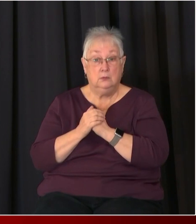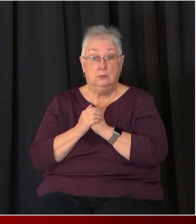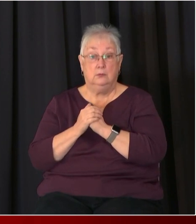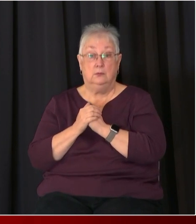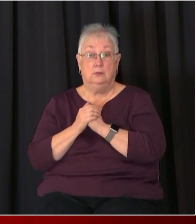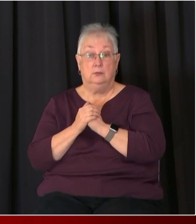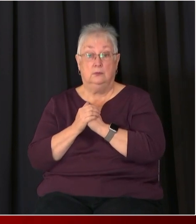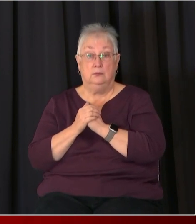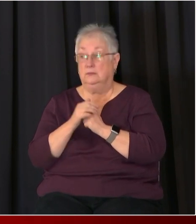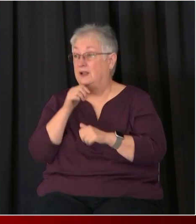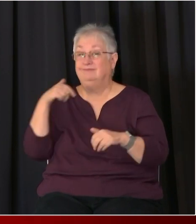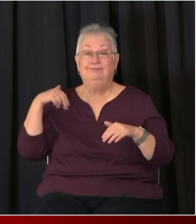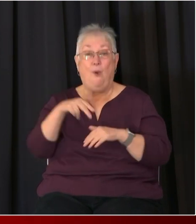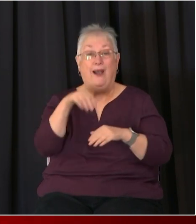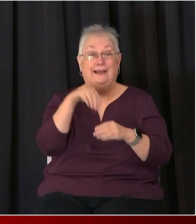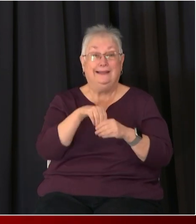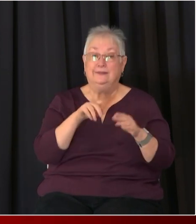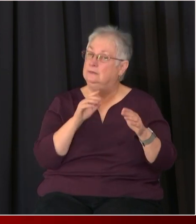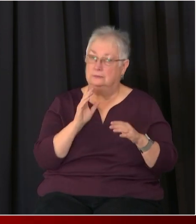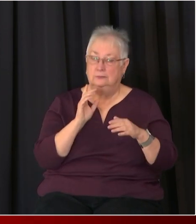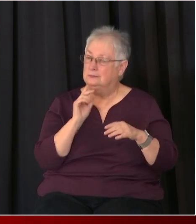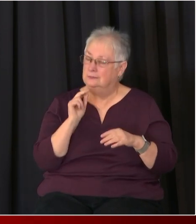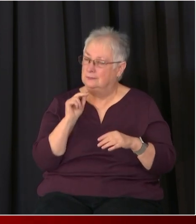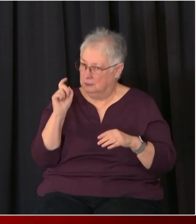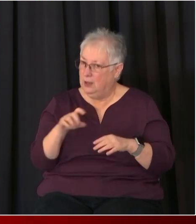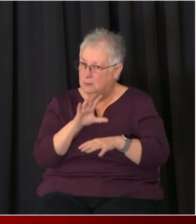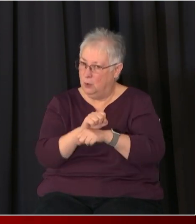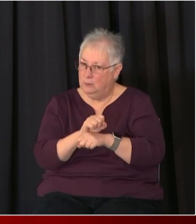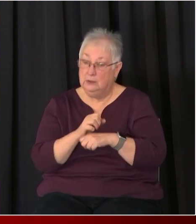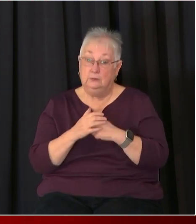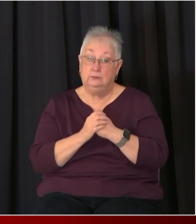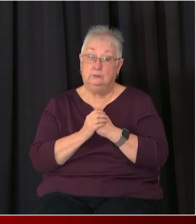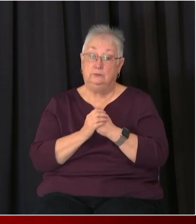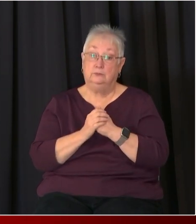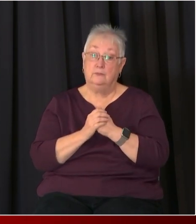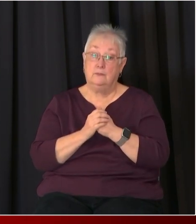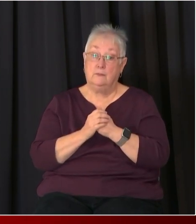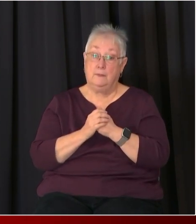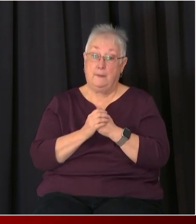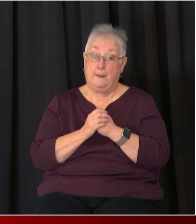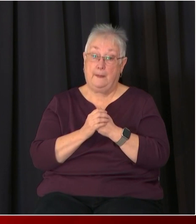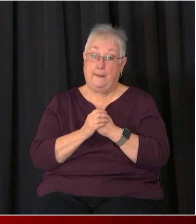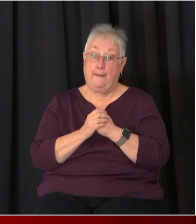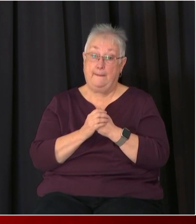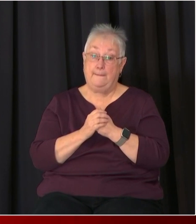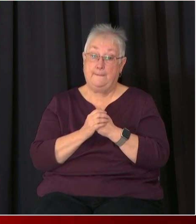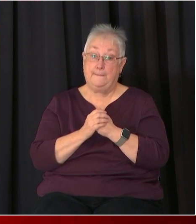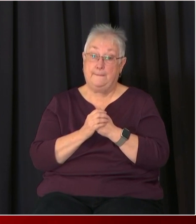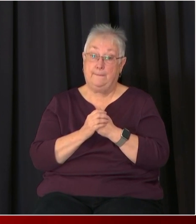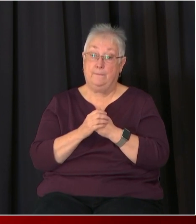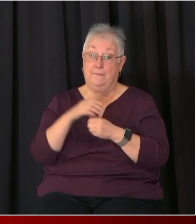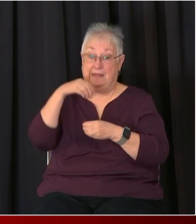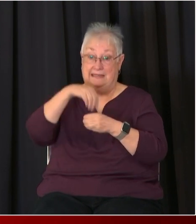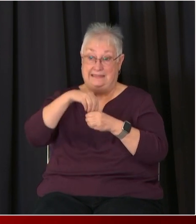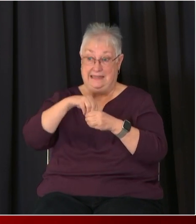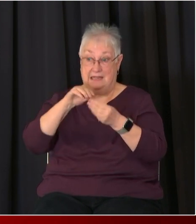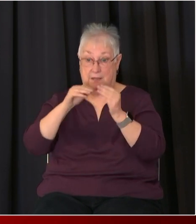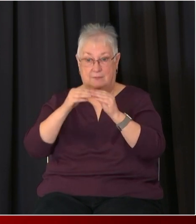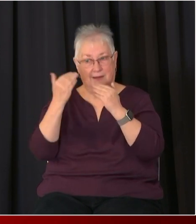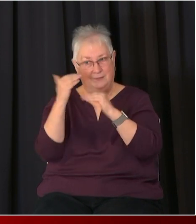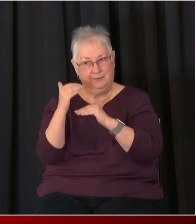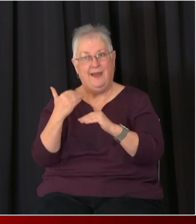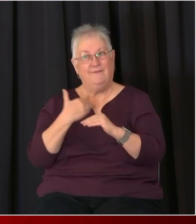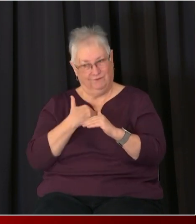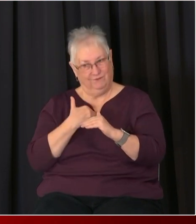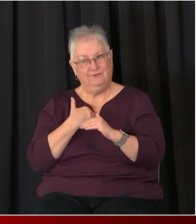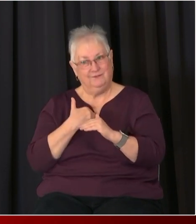and their indoor capacity is limited by the number of operators in that facility. So